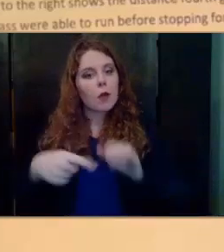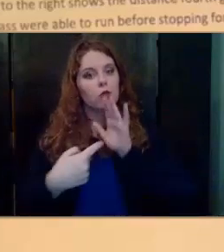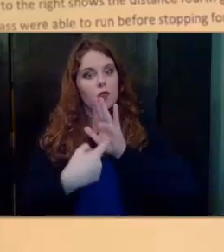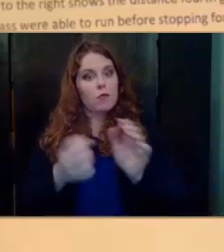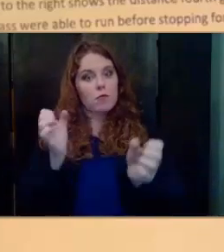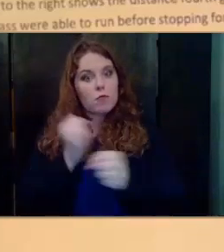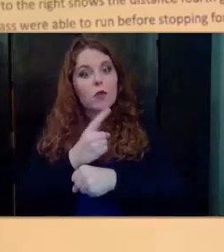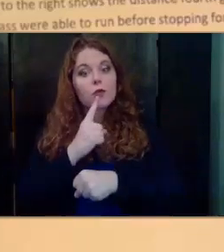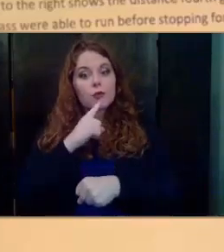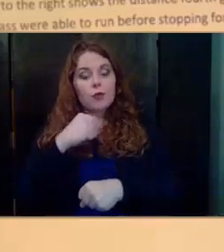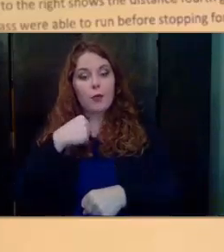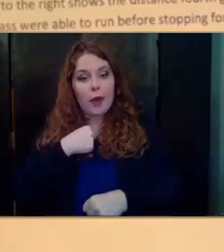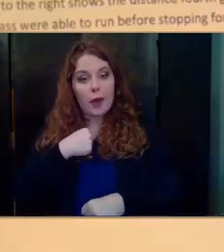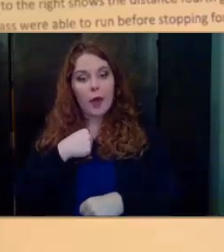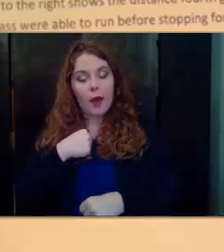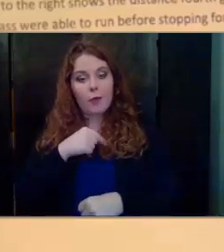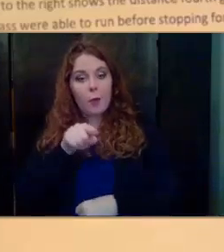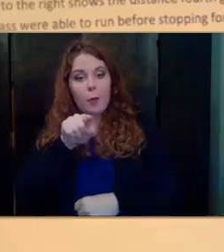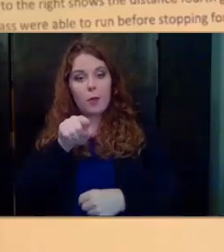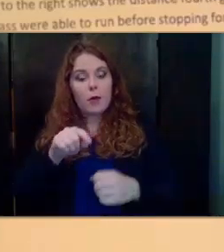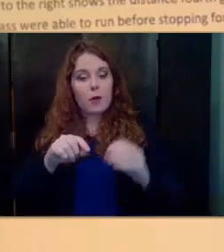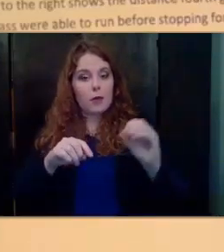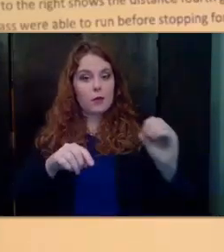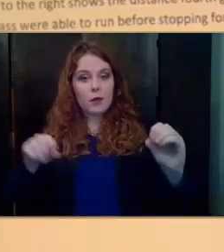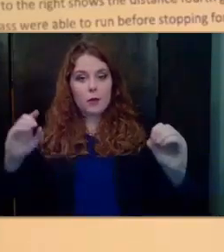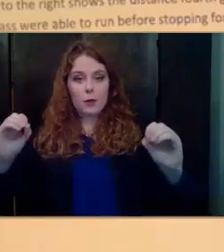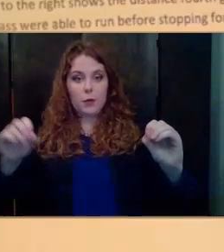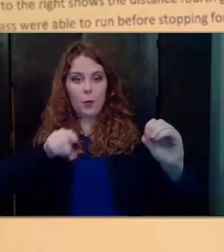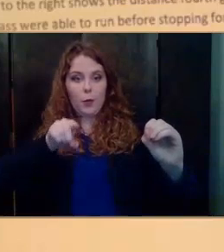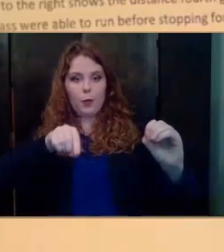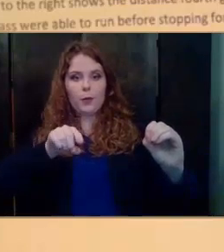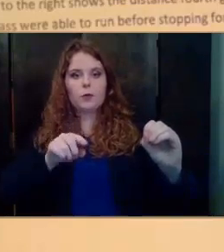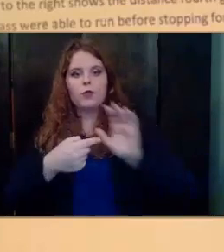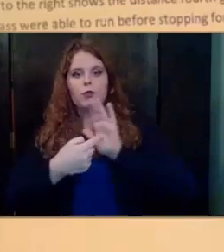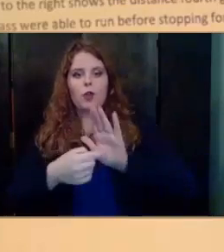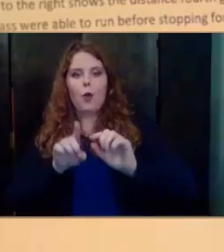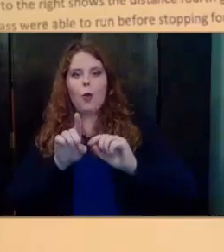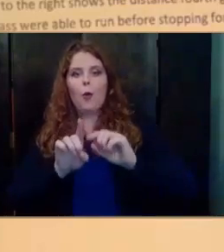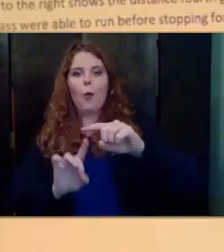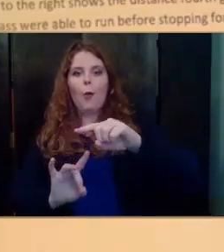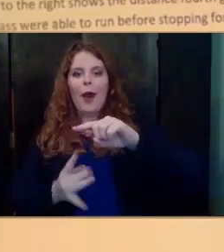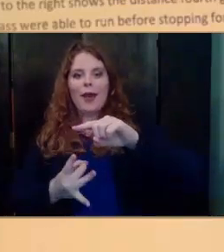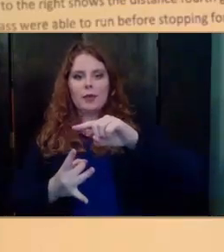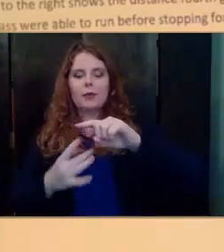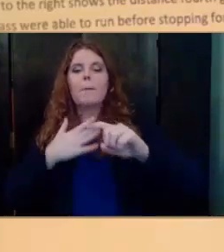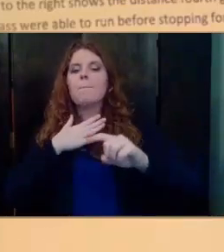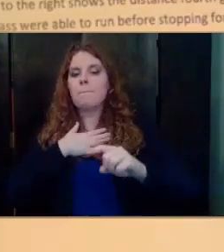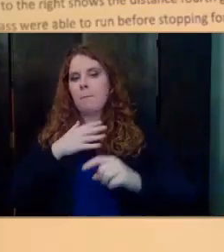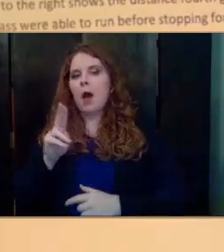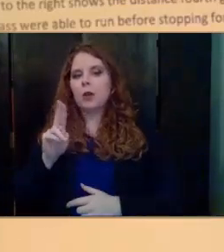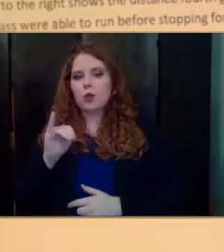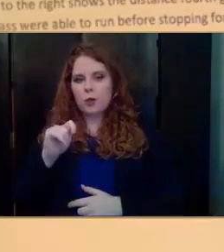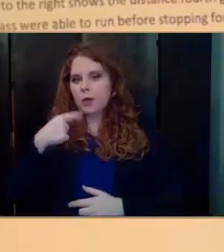sure that I'm putting marks in between each point to represent eighths, because that's the fractional unit that I'm using as